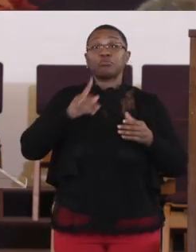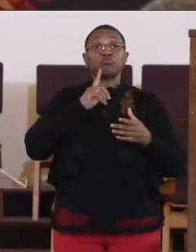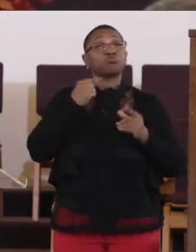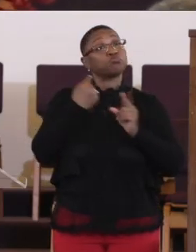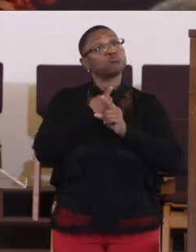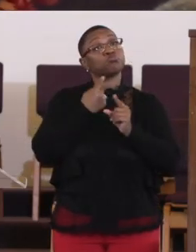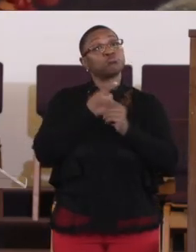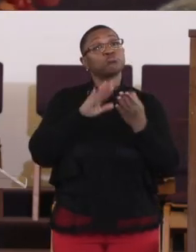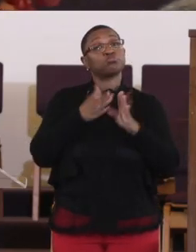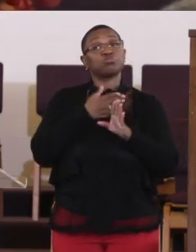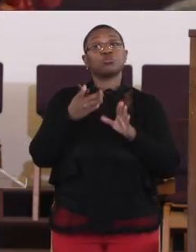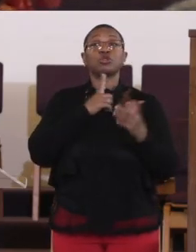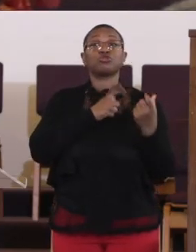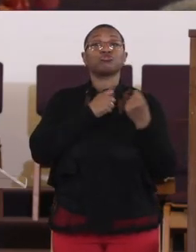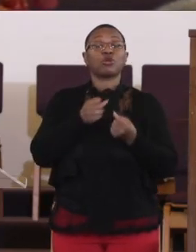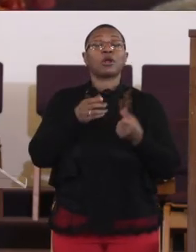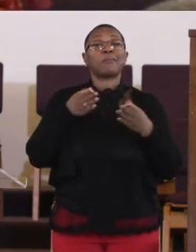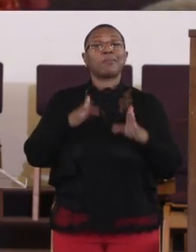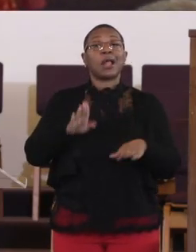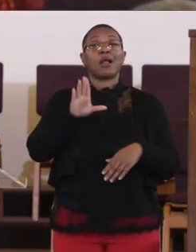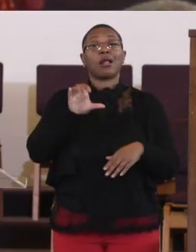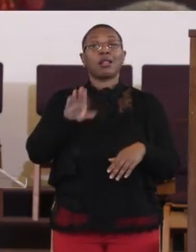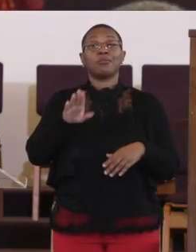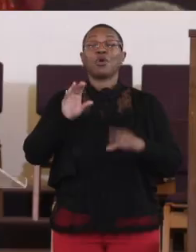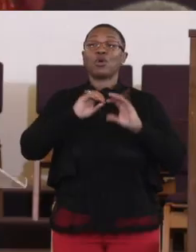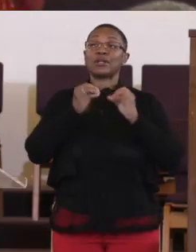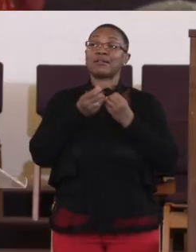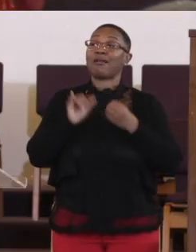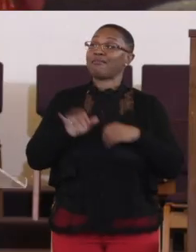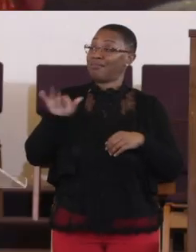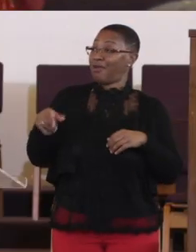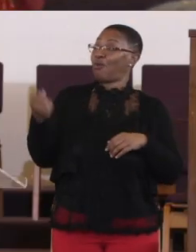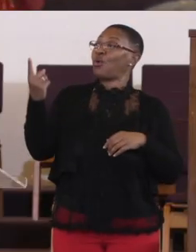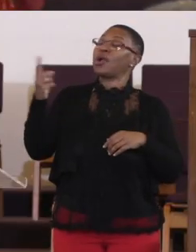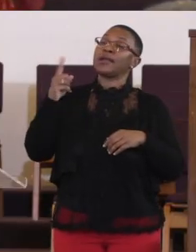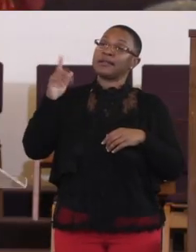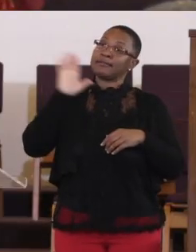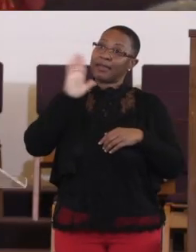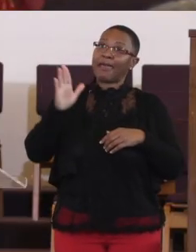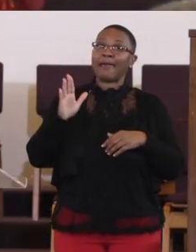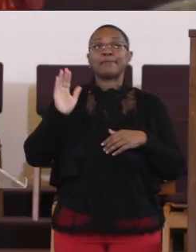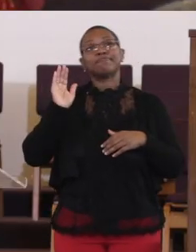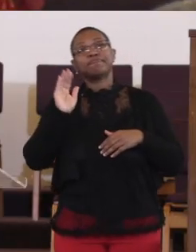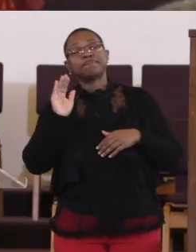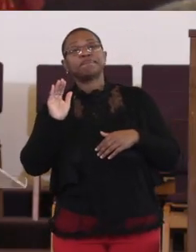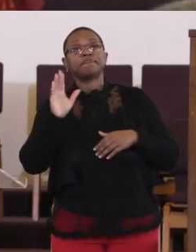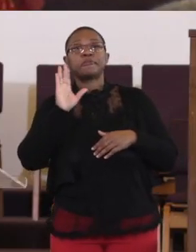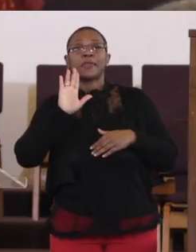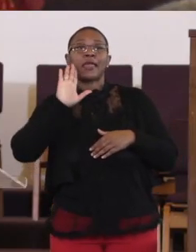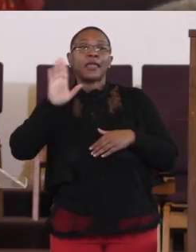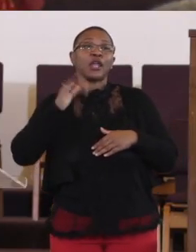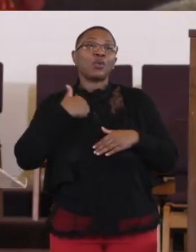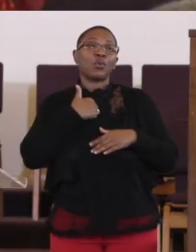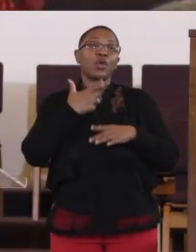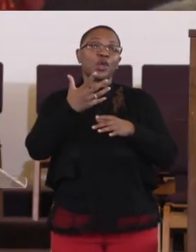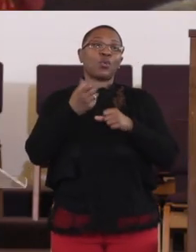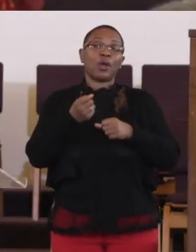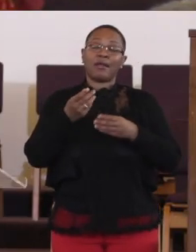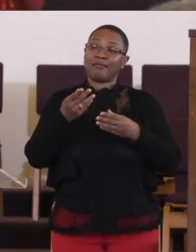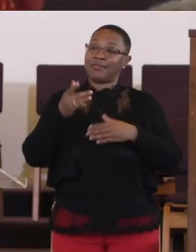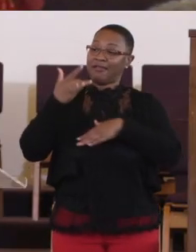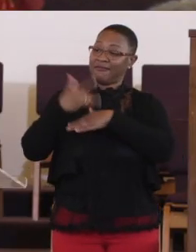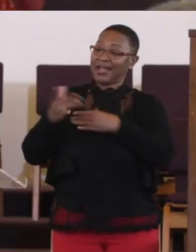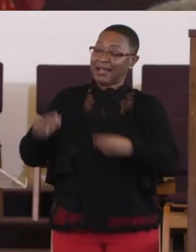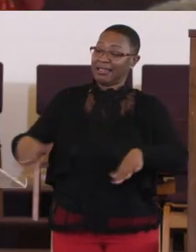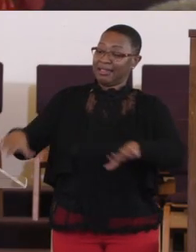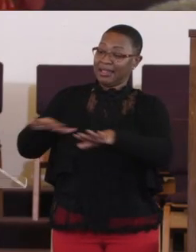the strongest block clubs. And when organizations like this one come forward and say, we want to take these vacant lots, the